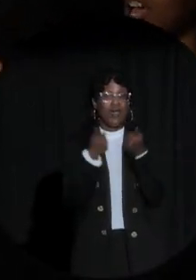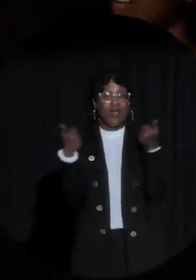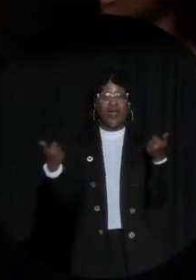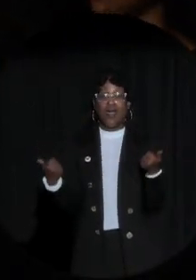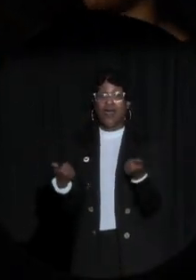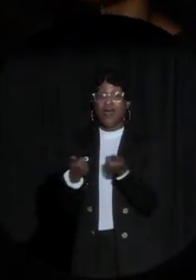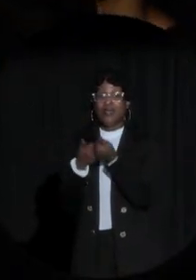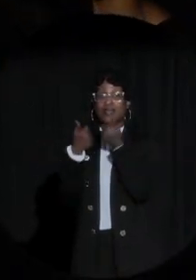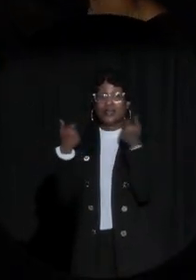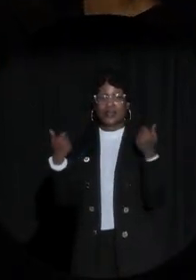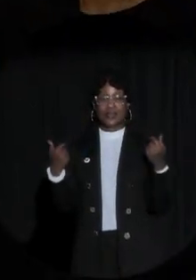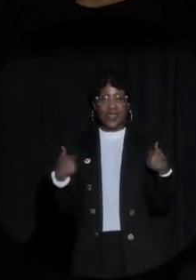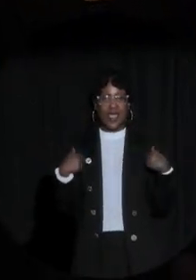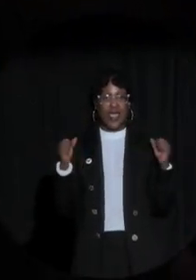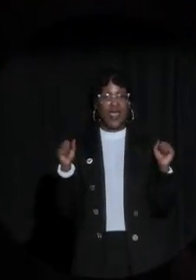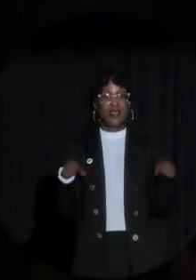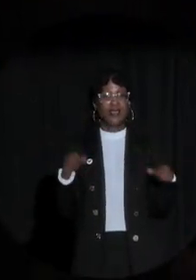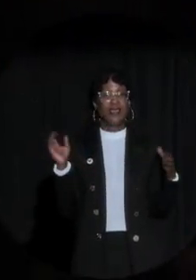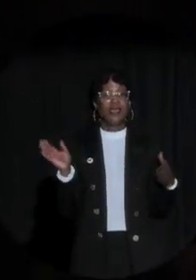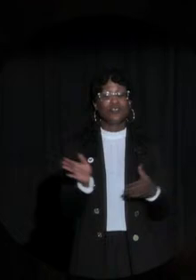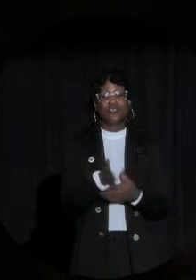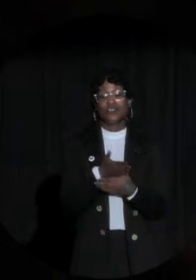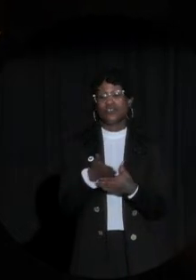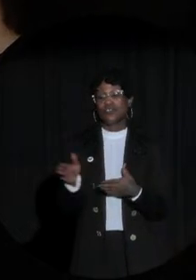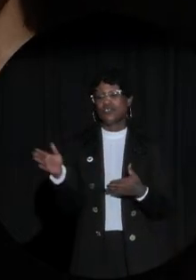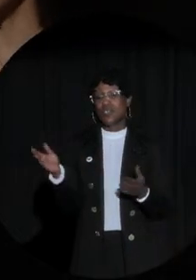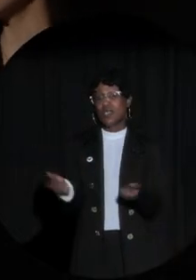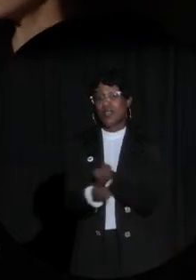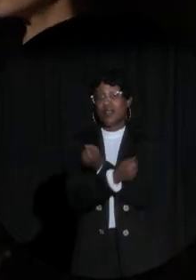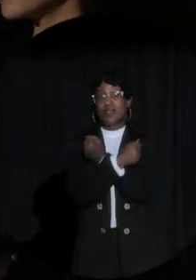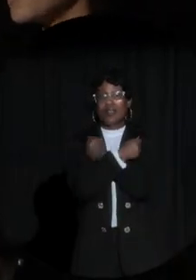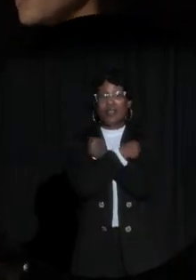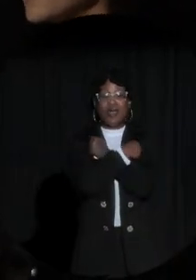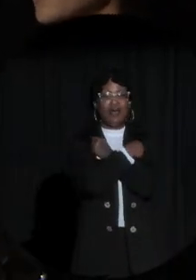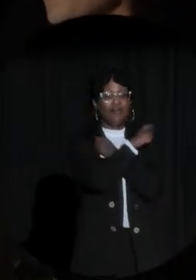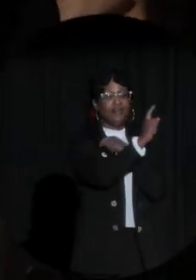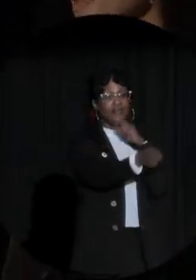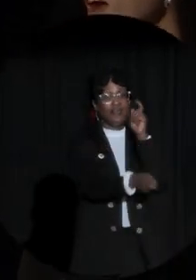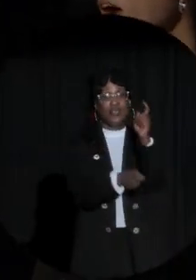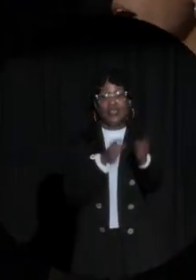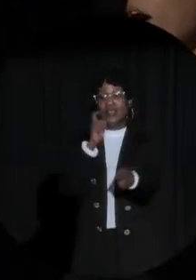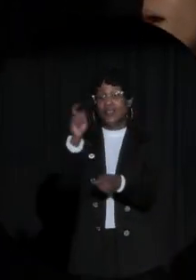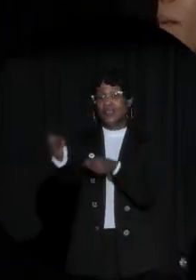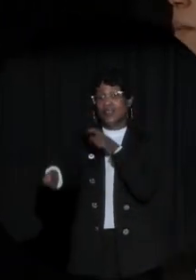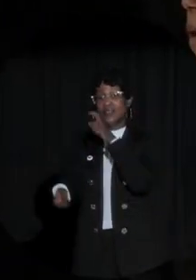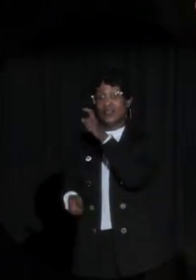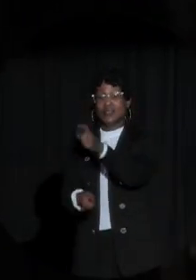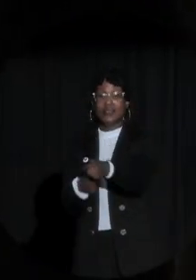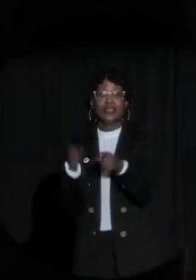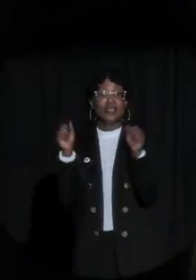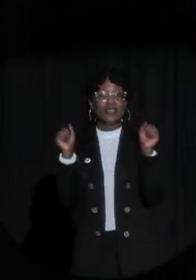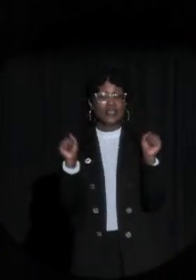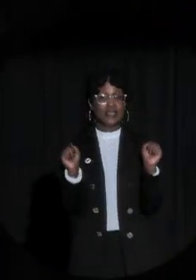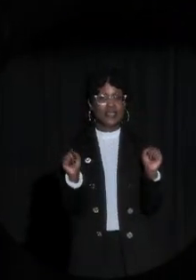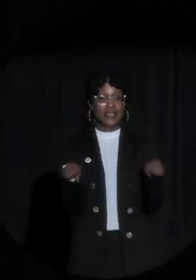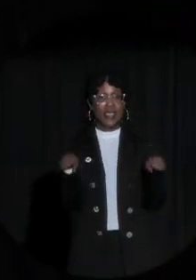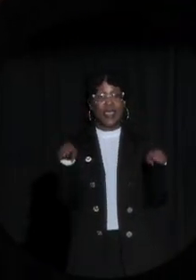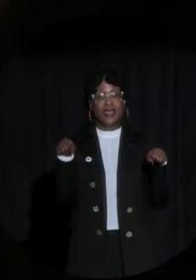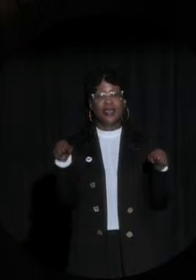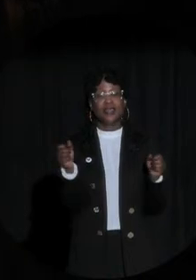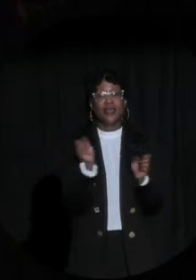can live to share my love with others. Yes, I will make